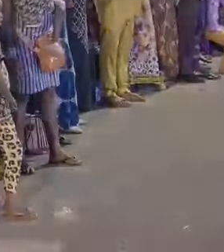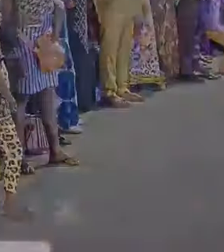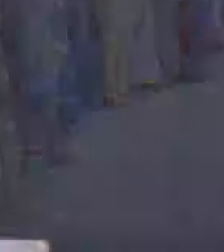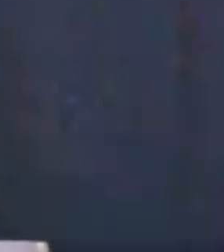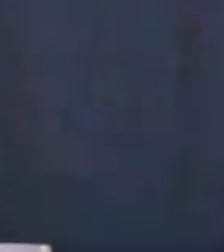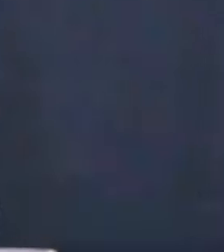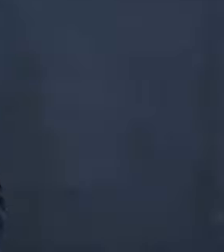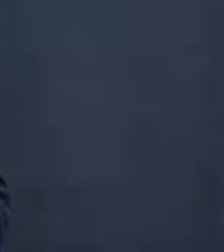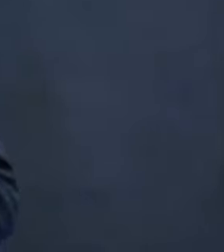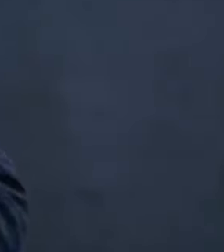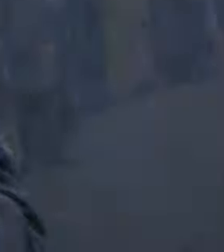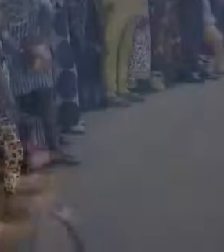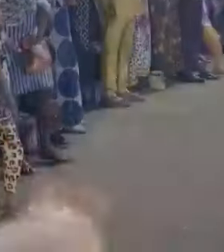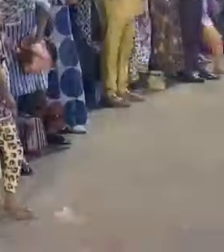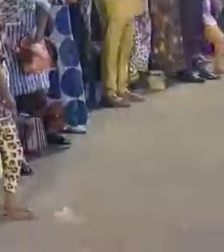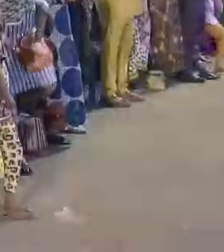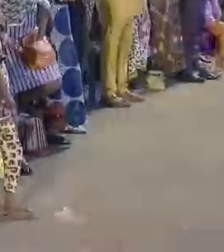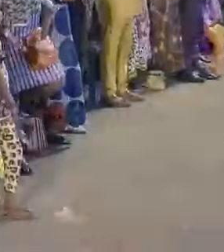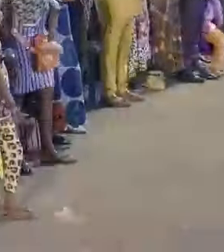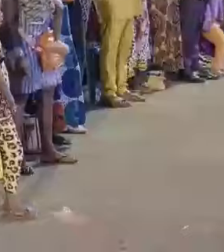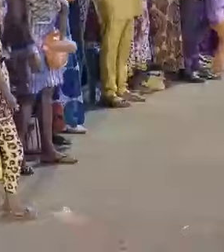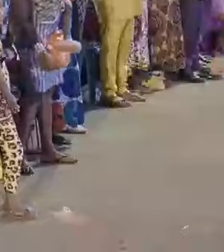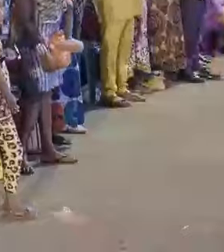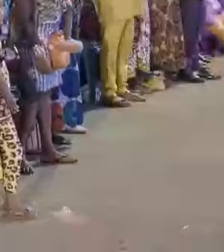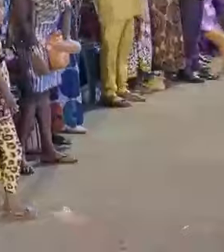Another Enugu, hallelujah.